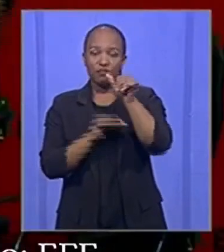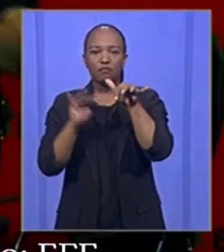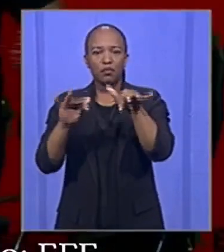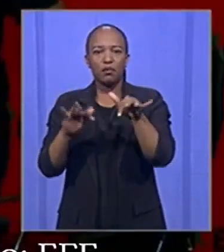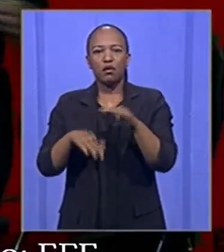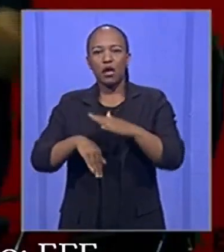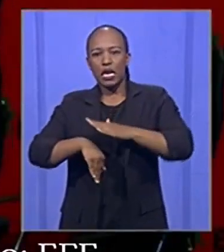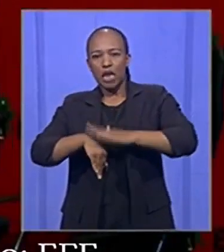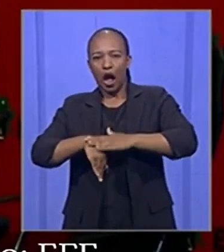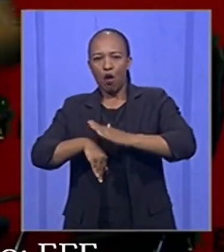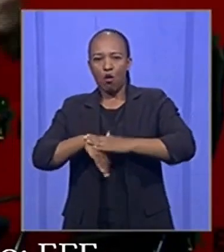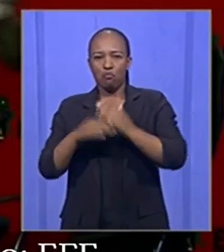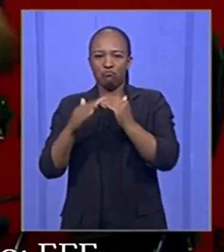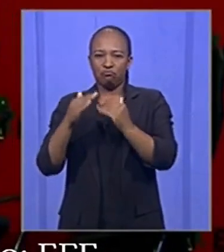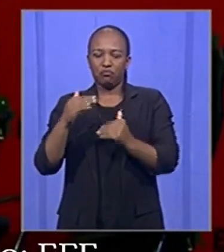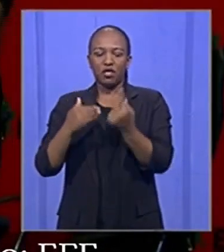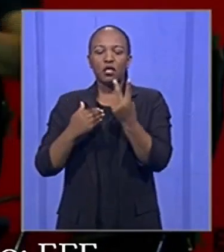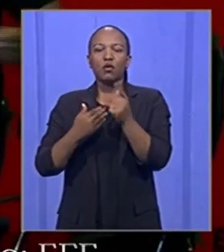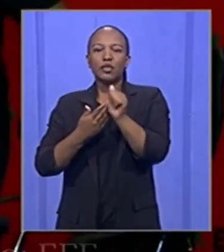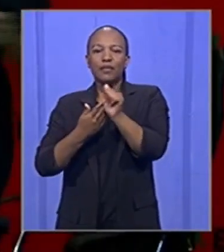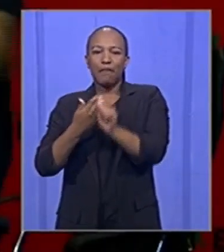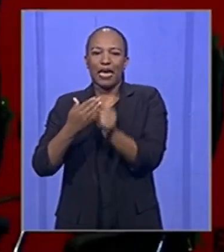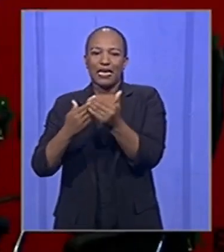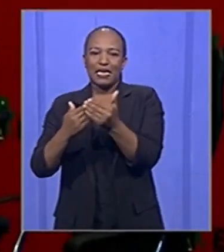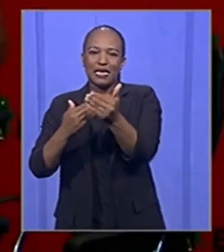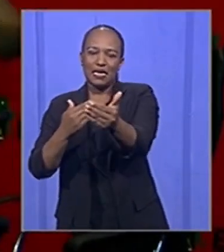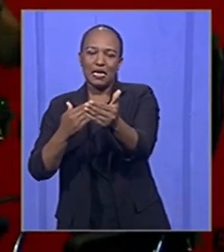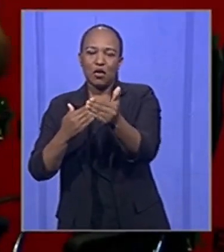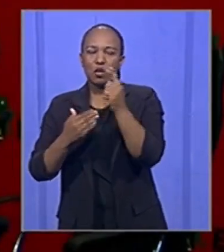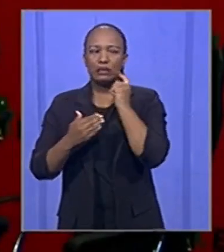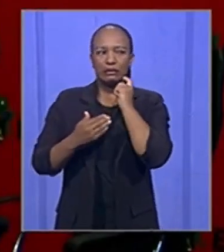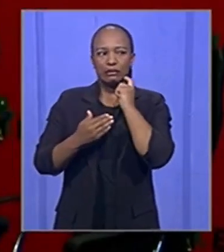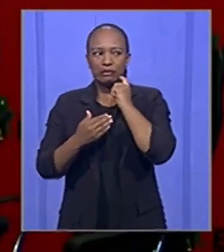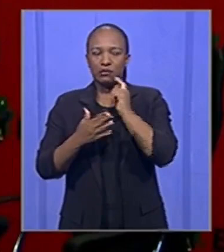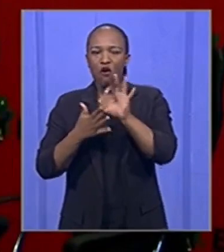nako e ka tlasa dikgwedi tse 2 ho etsa qeto ya hore na a tla kgetha mang.